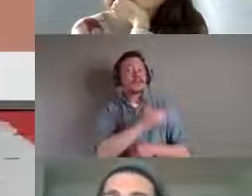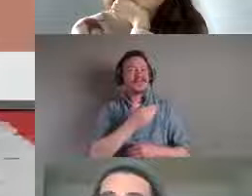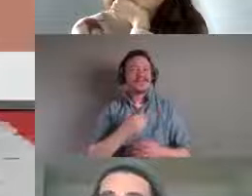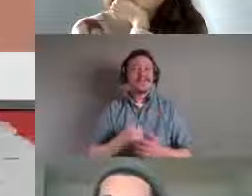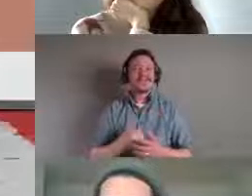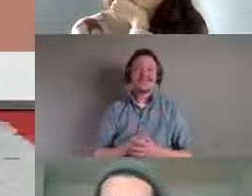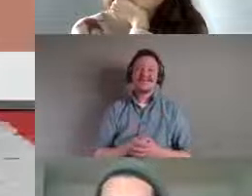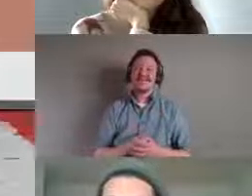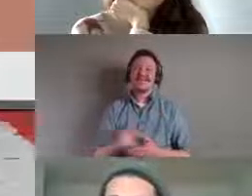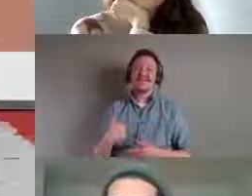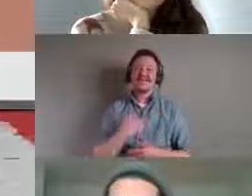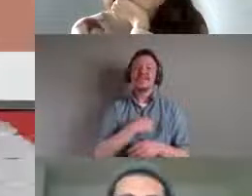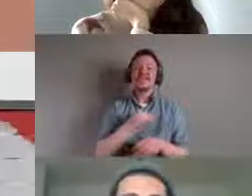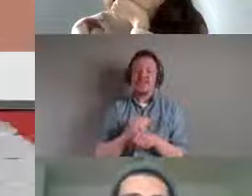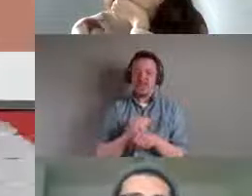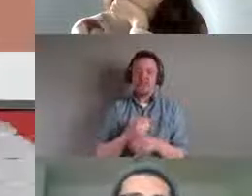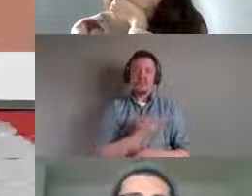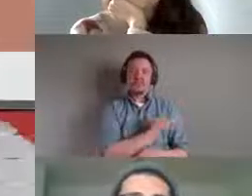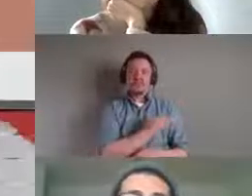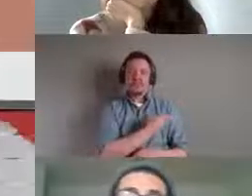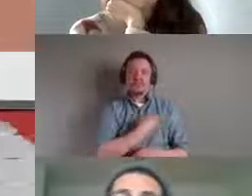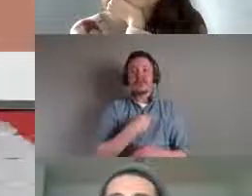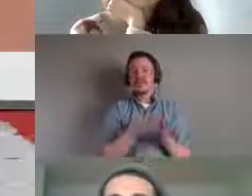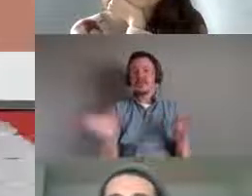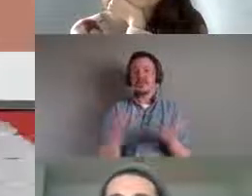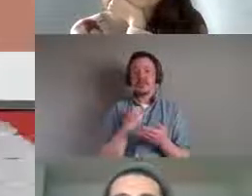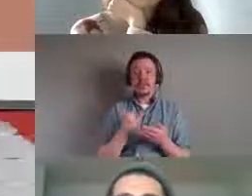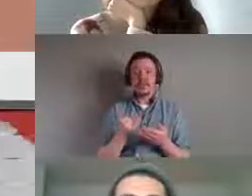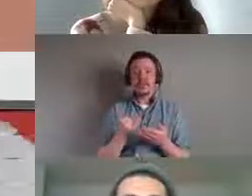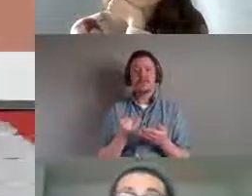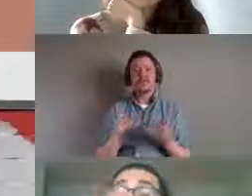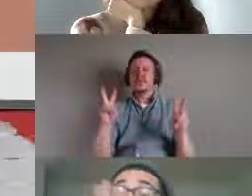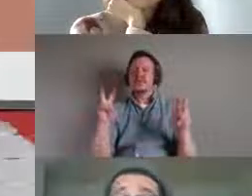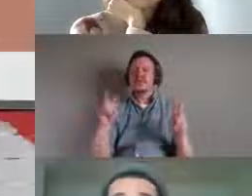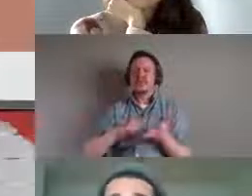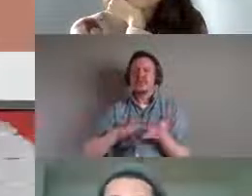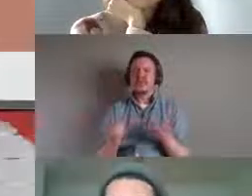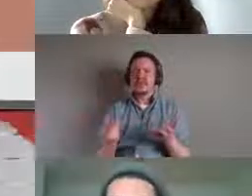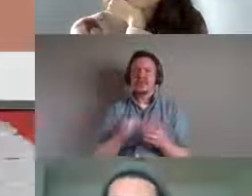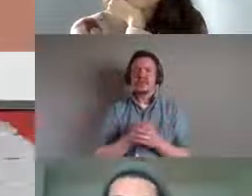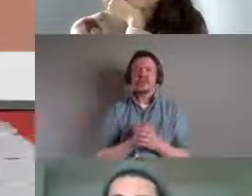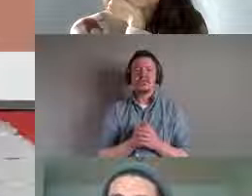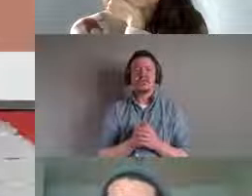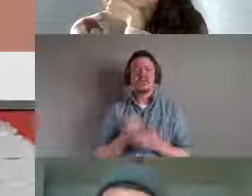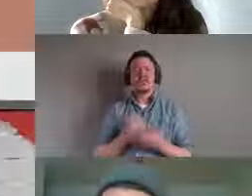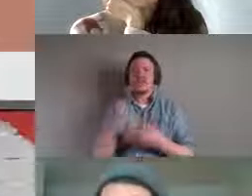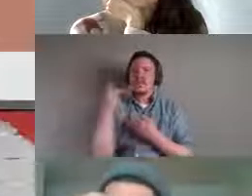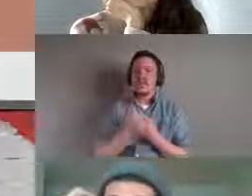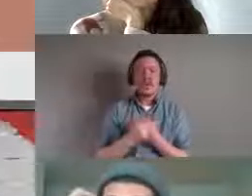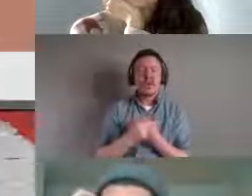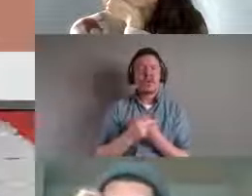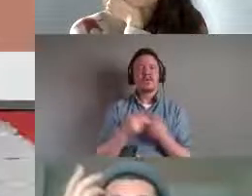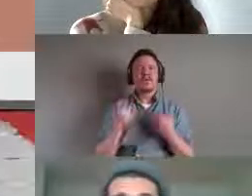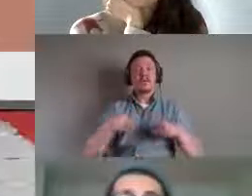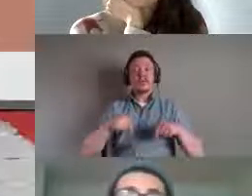So like I said, we're in public art, Danielle and I. And so basically we do a lot of things in our program, including this